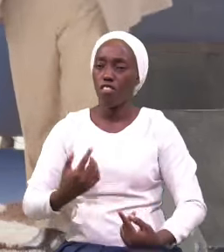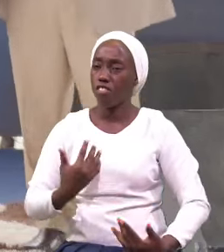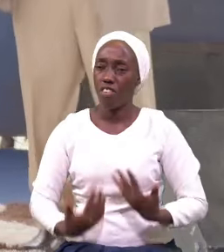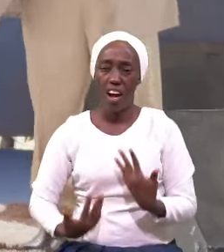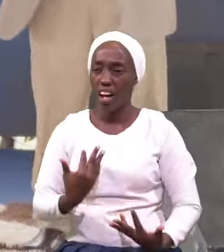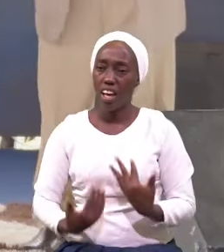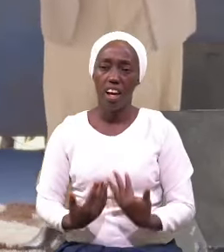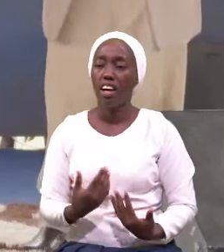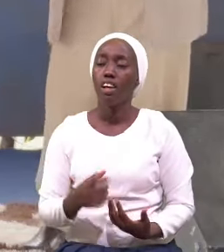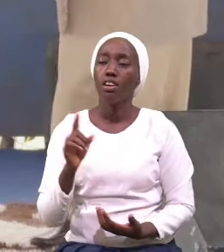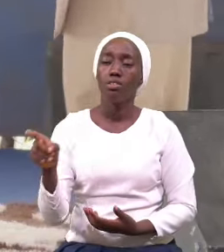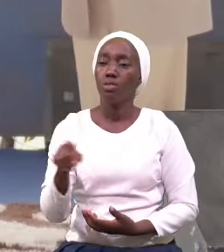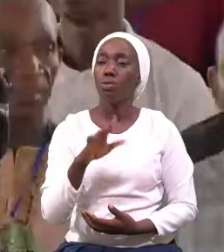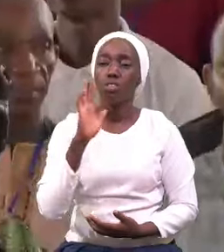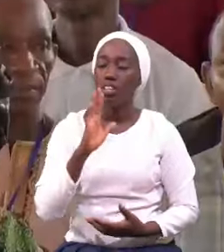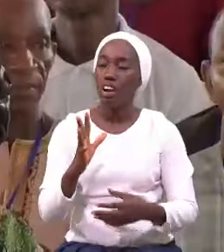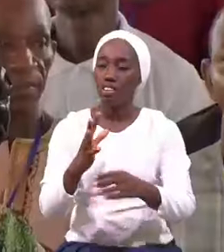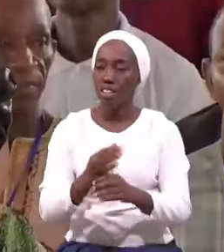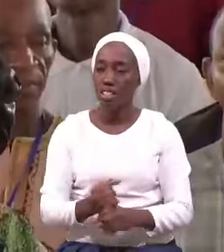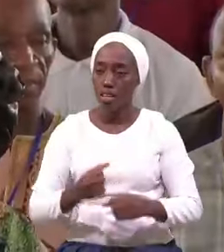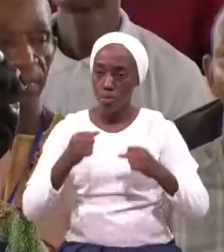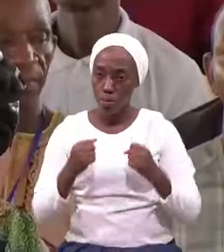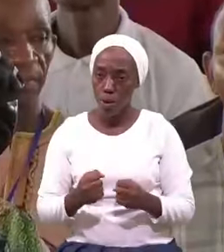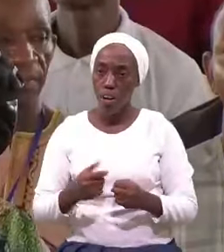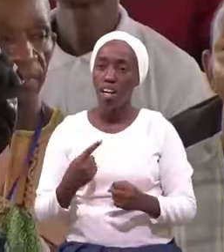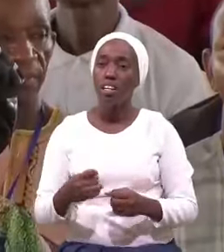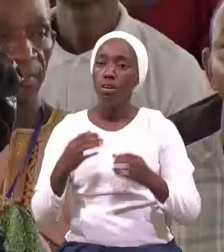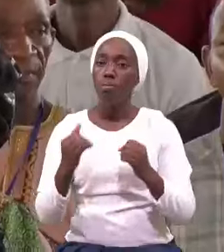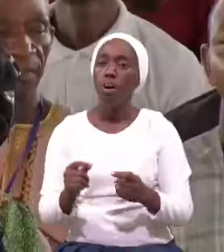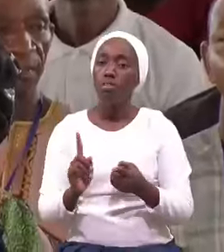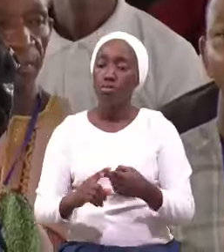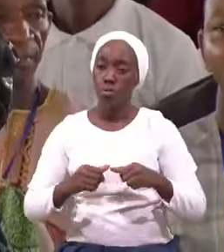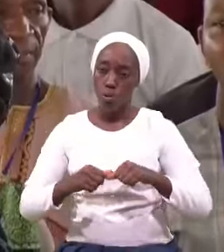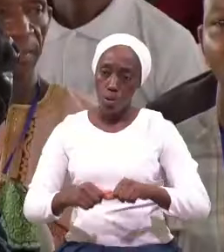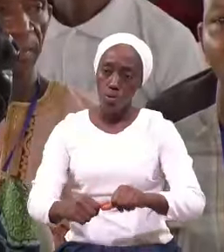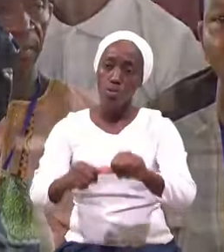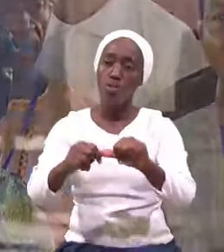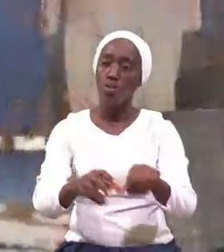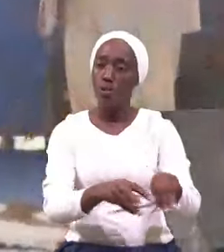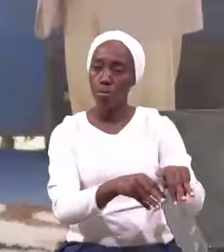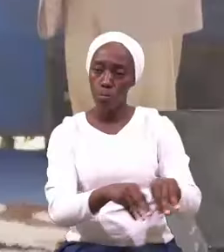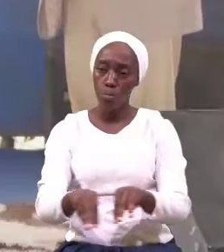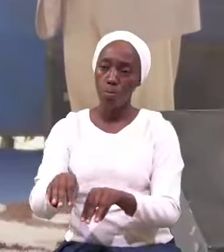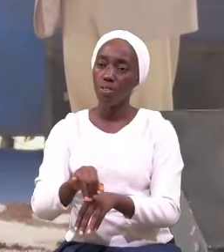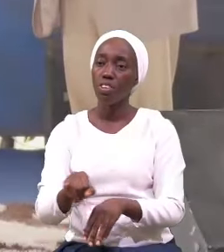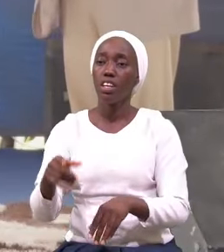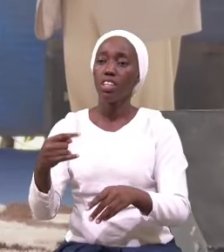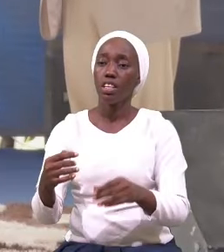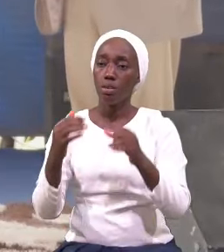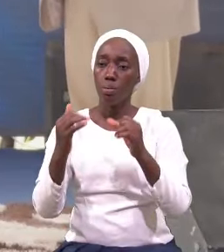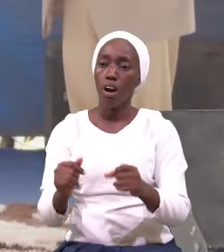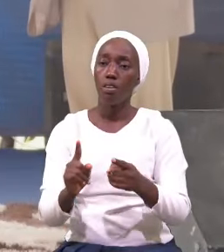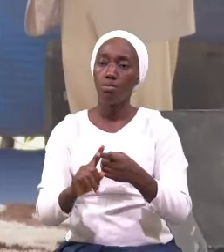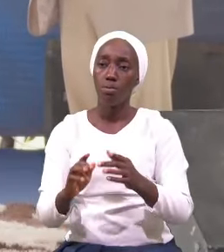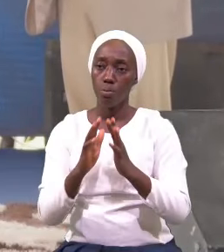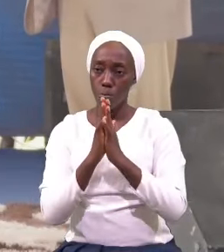Ye shall receive power. The power to keep on moving. The power to pray.